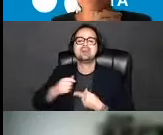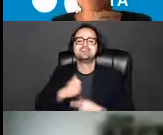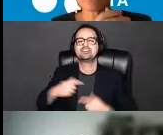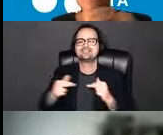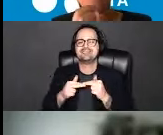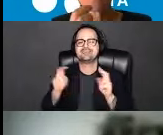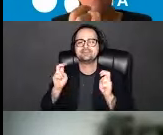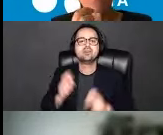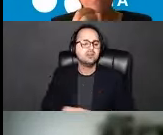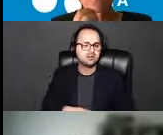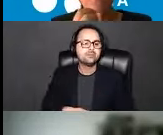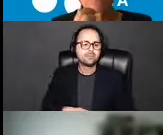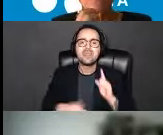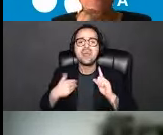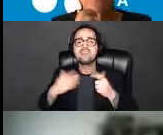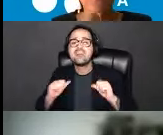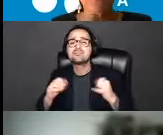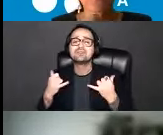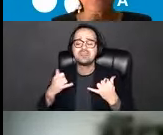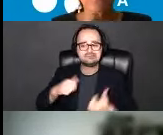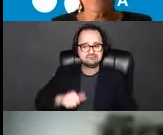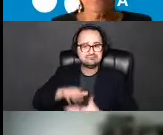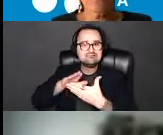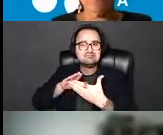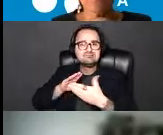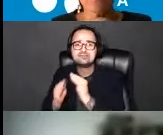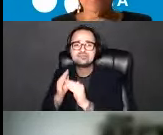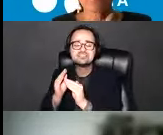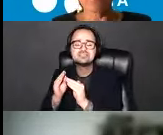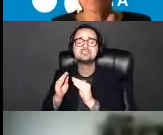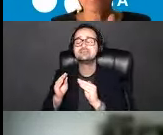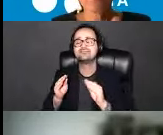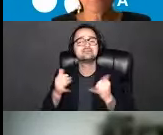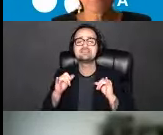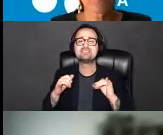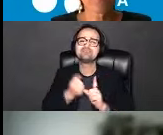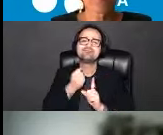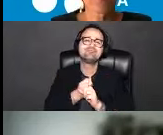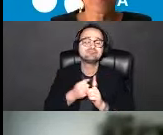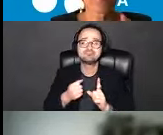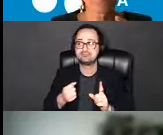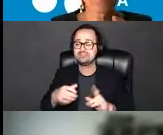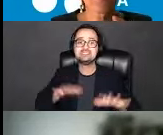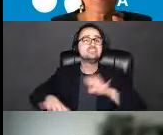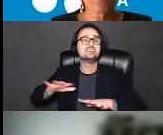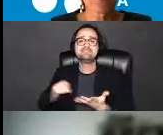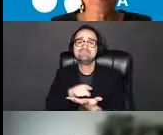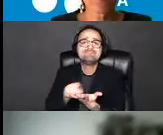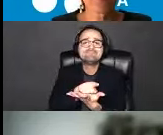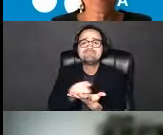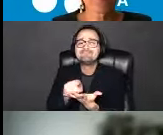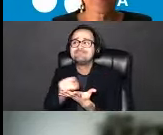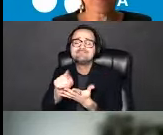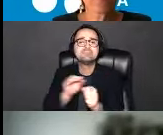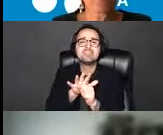there's efforts to try to address that, but we are still experiencing the pandemic. And so that is a challenge that is part